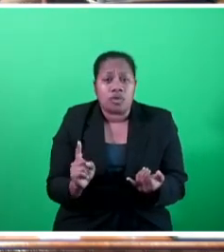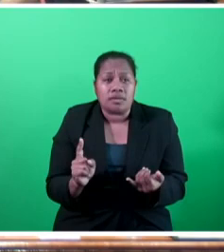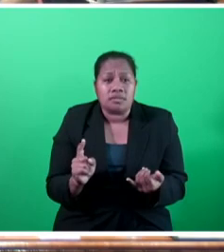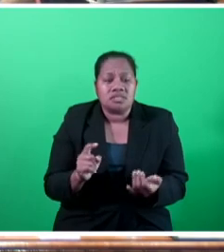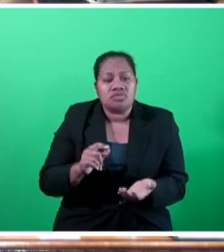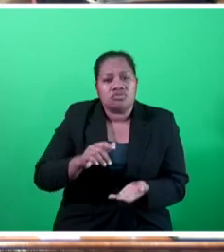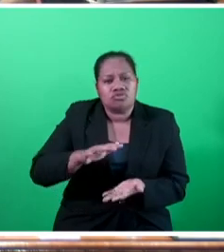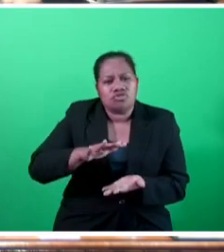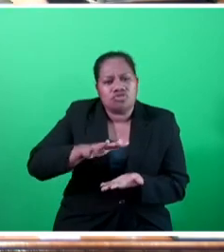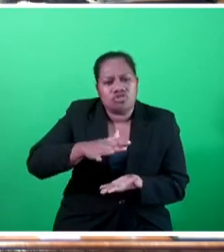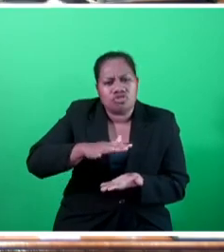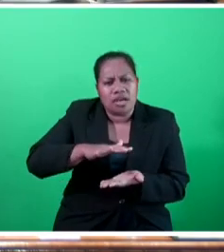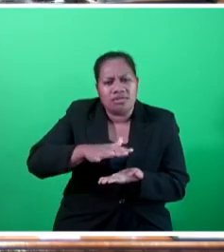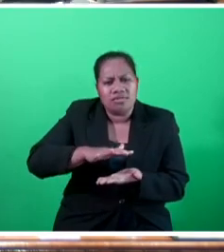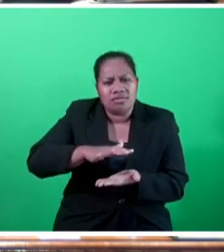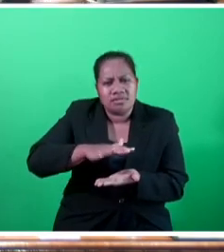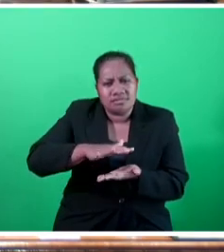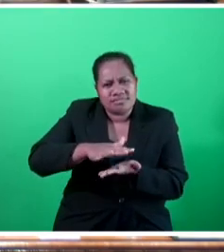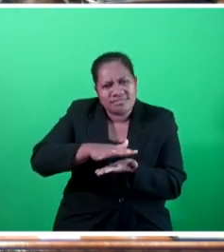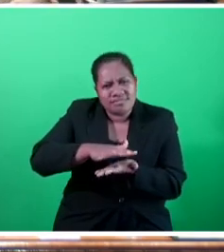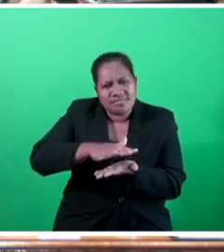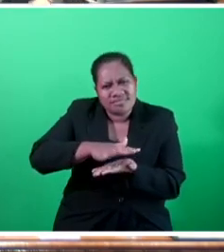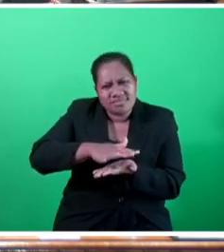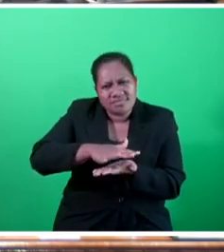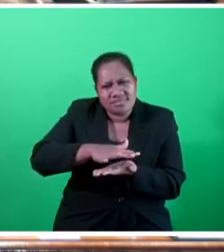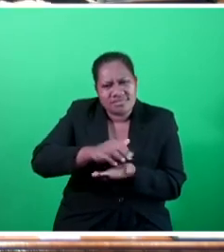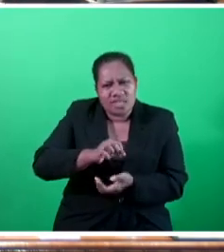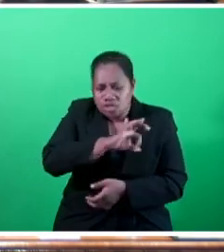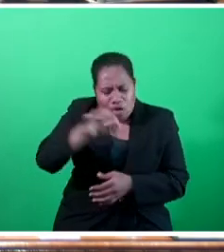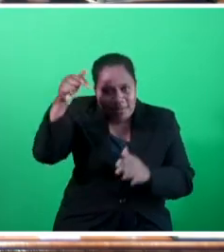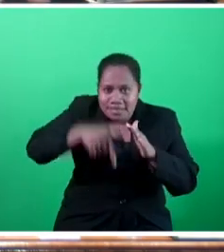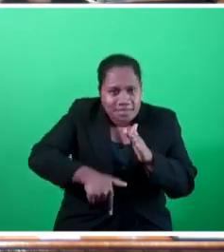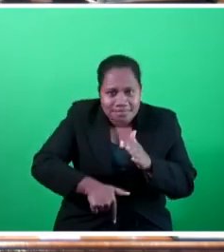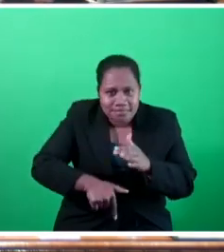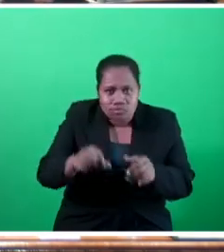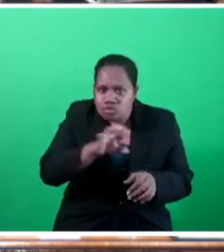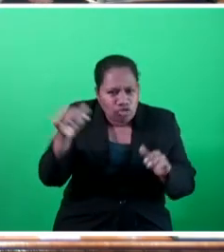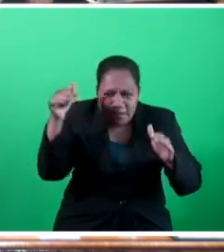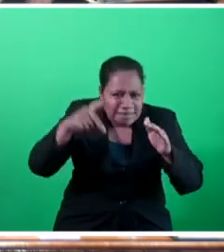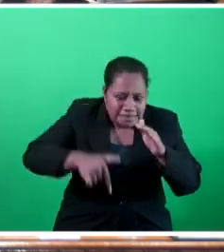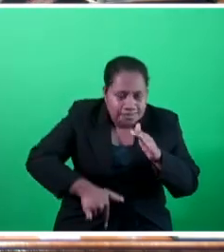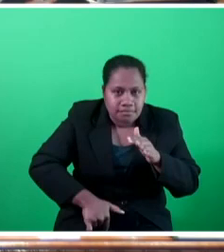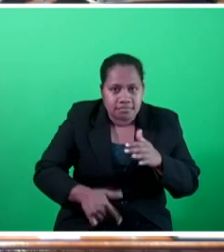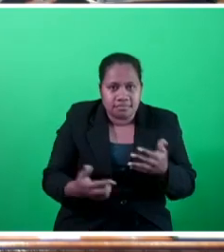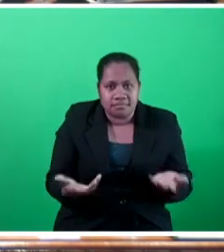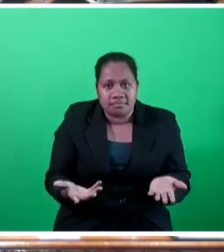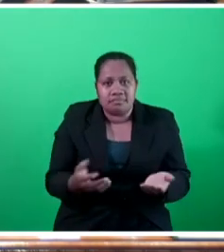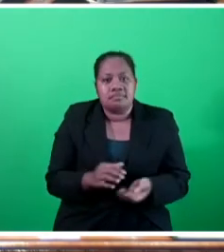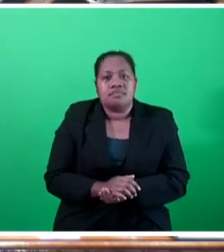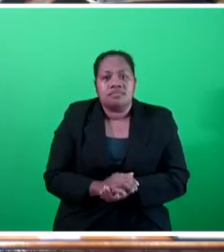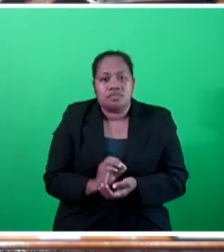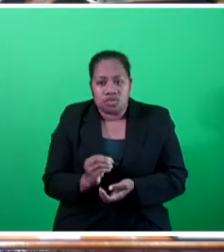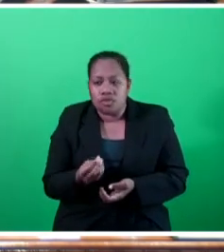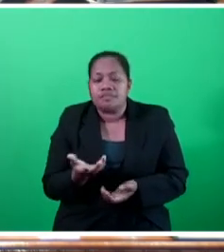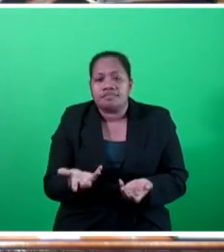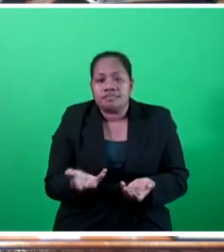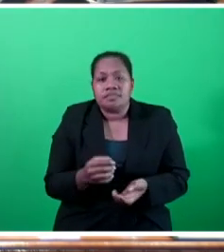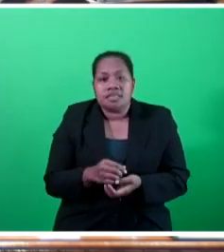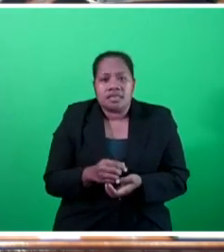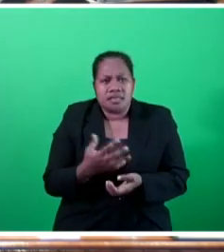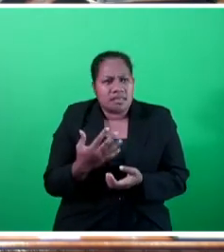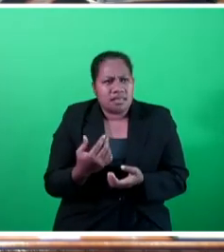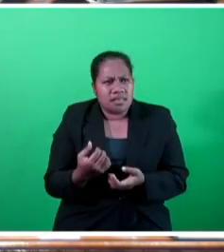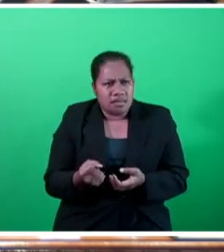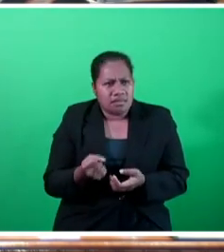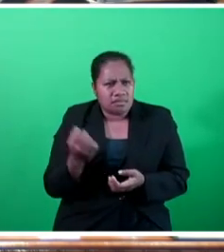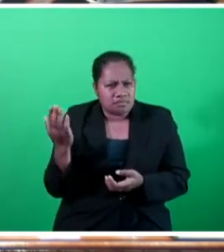very shallow. And as the Minister for Waterways highlighted, because of enormous levels of siltations that have been gone